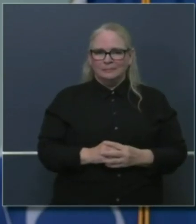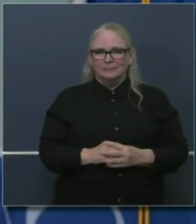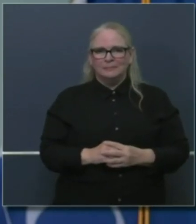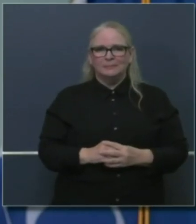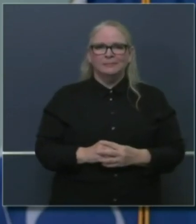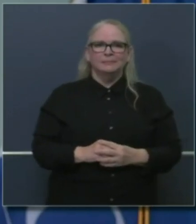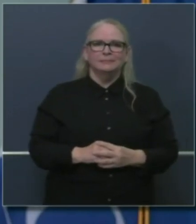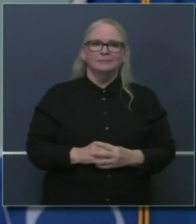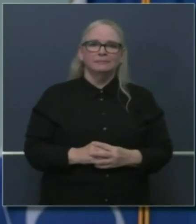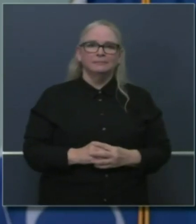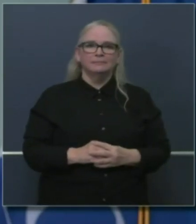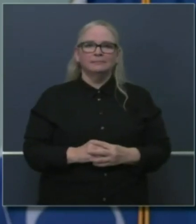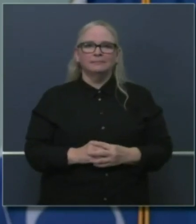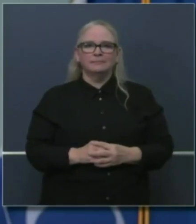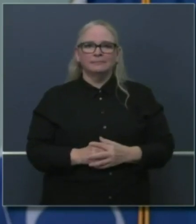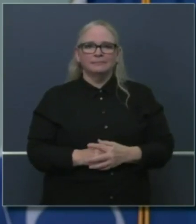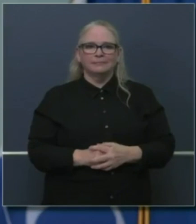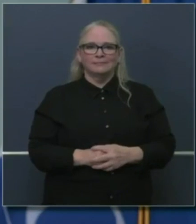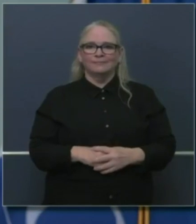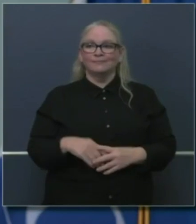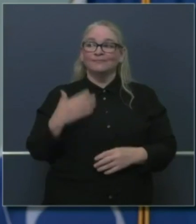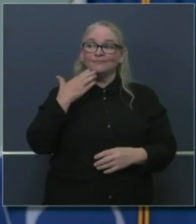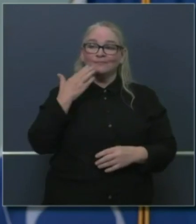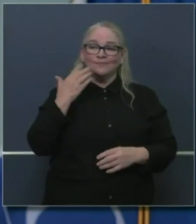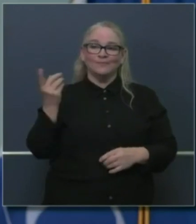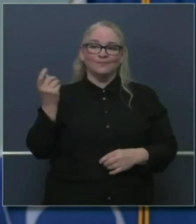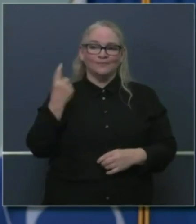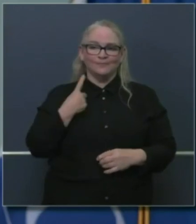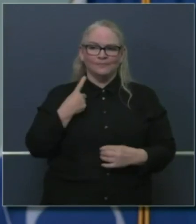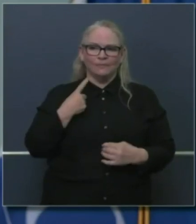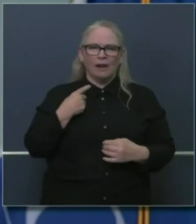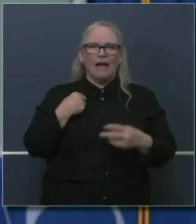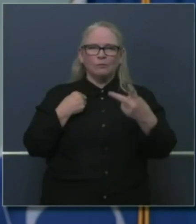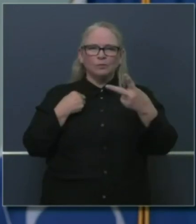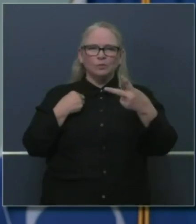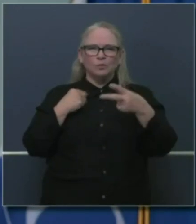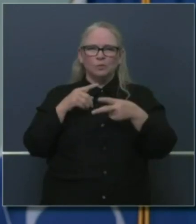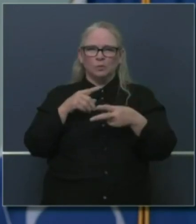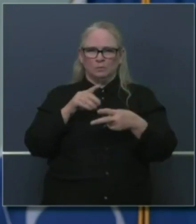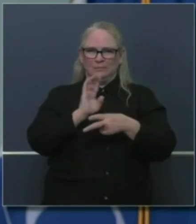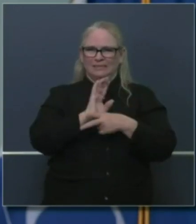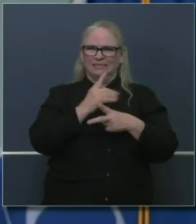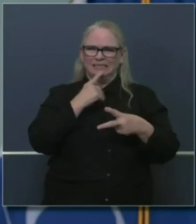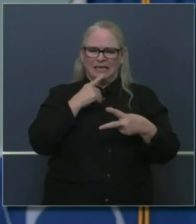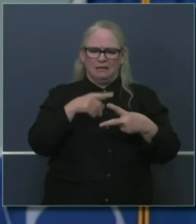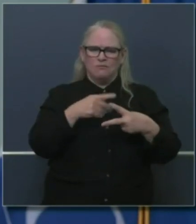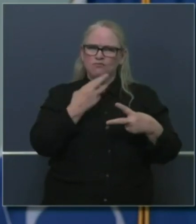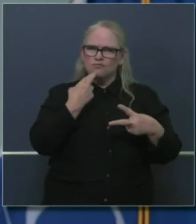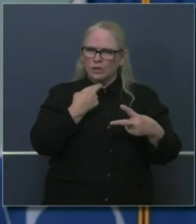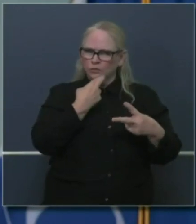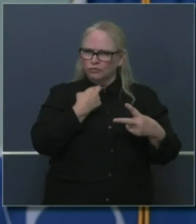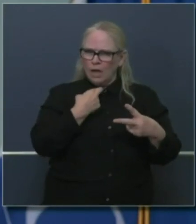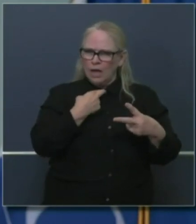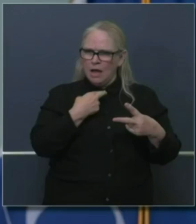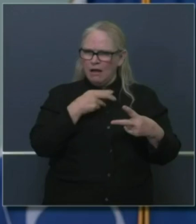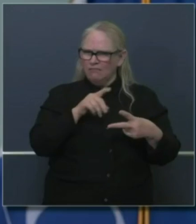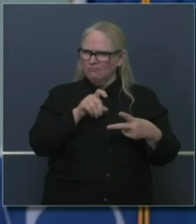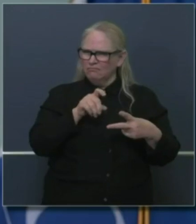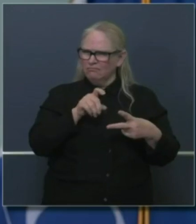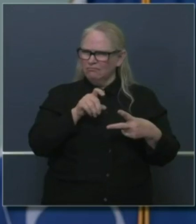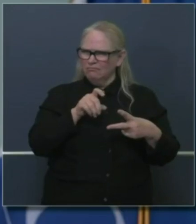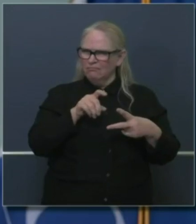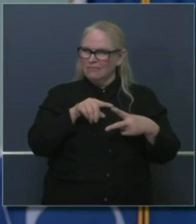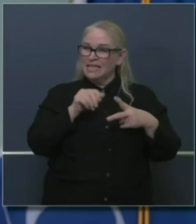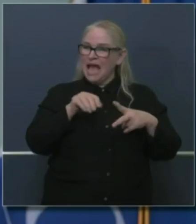Thank you, Governor. I have questions about two industries in particular. You mentioned the restaurant industry. You said that it could open